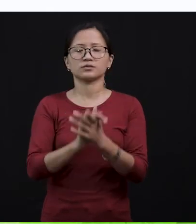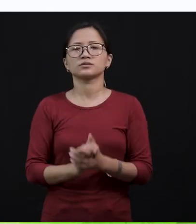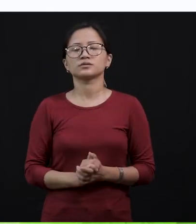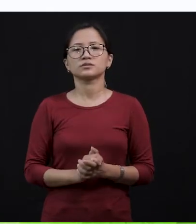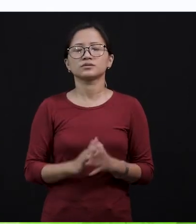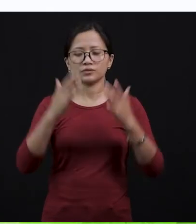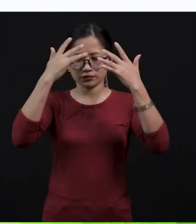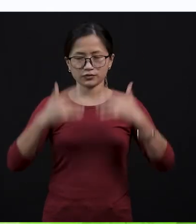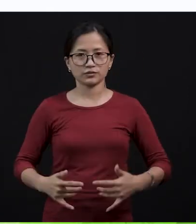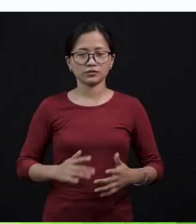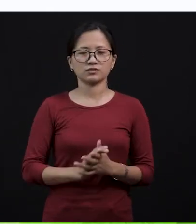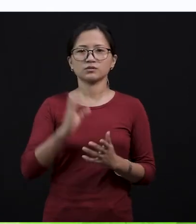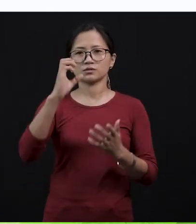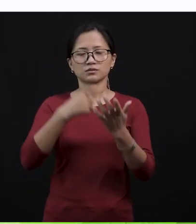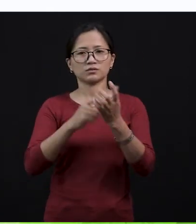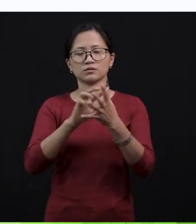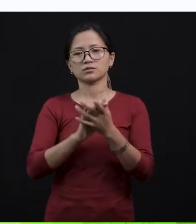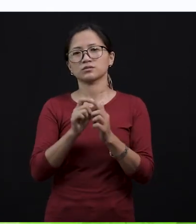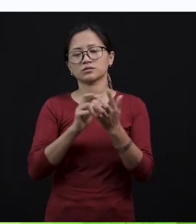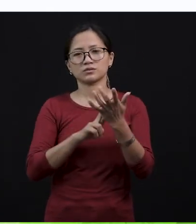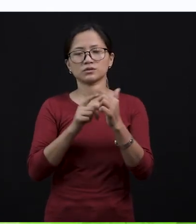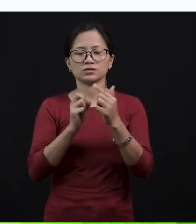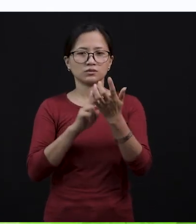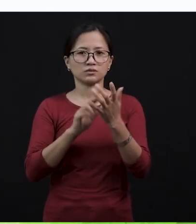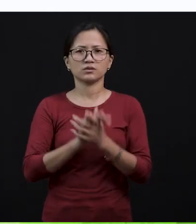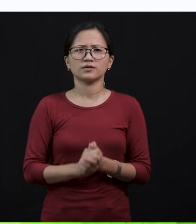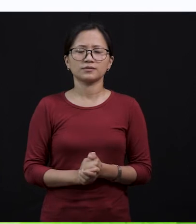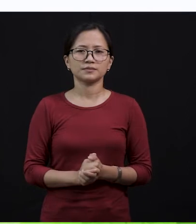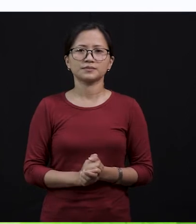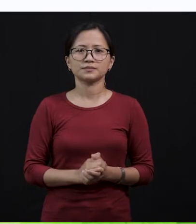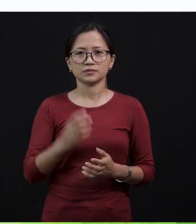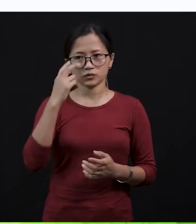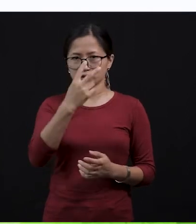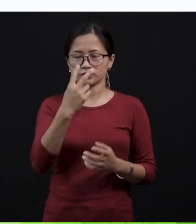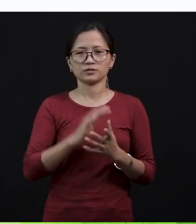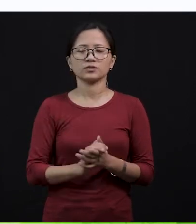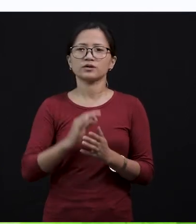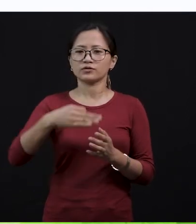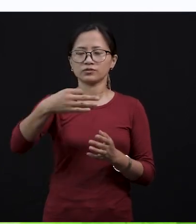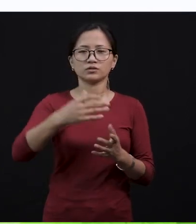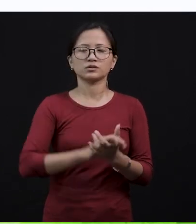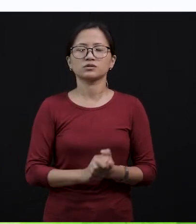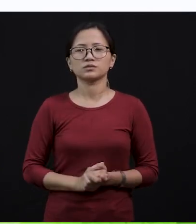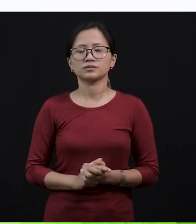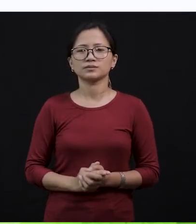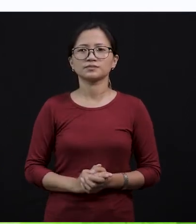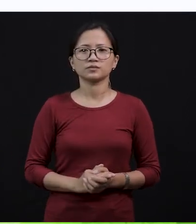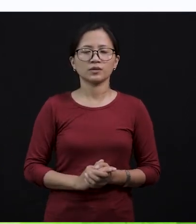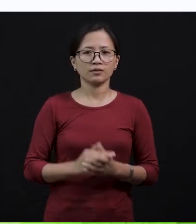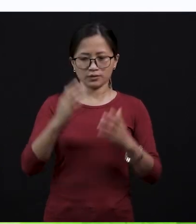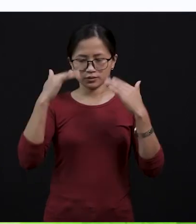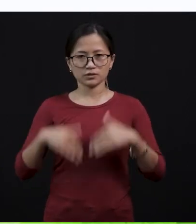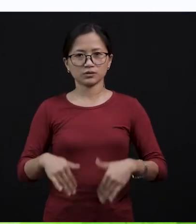have a physical description of Macavity, and he has very distinctive, recognizable features. His